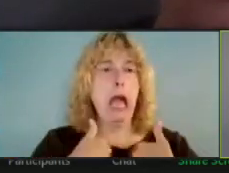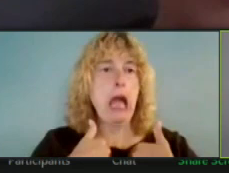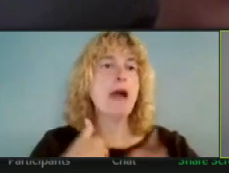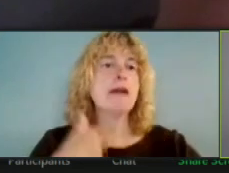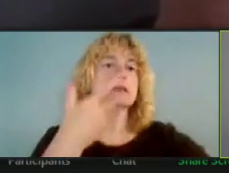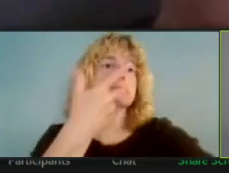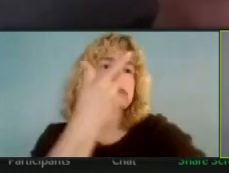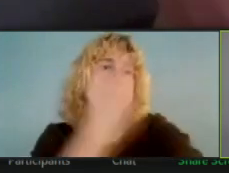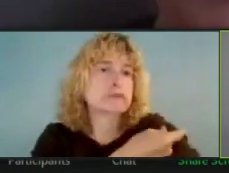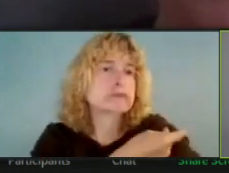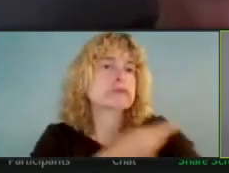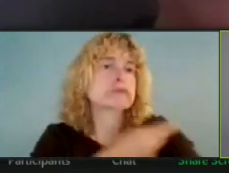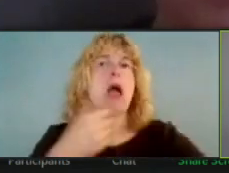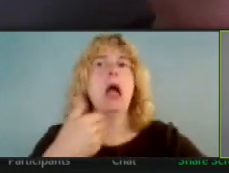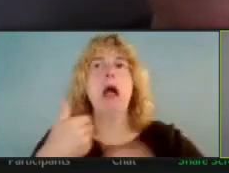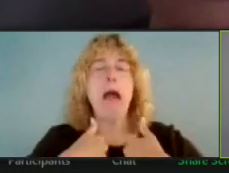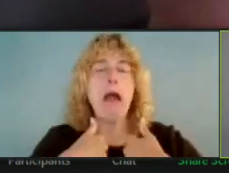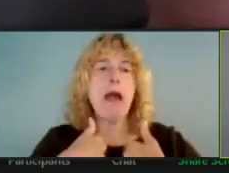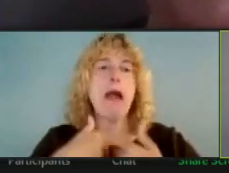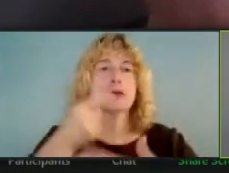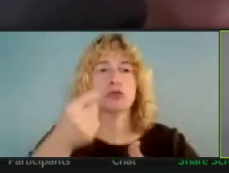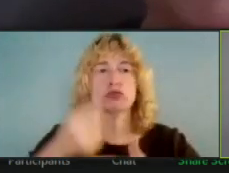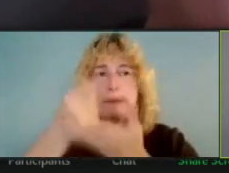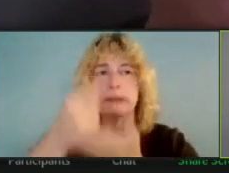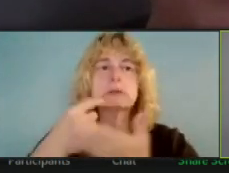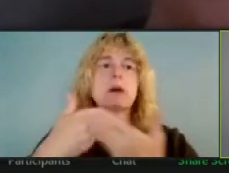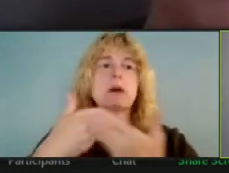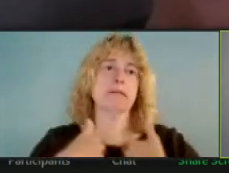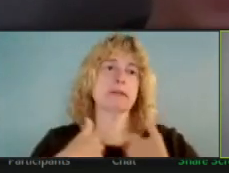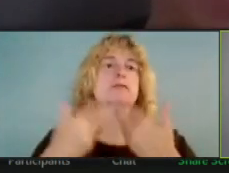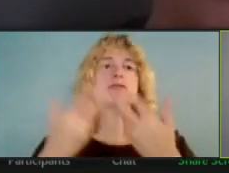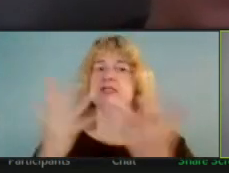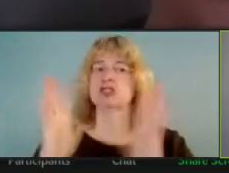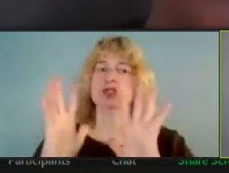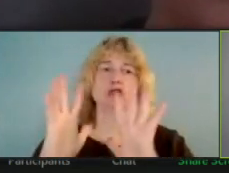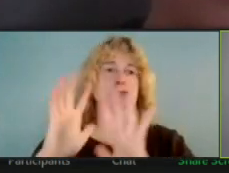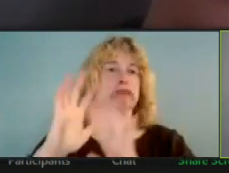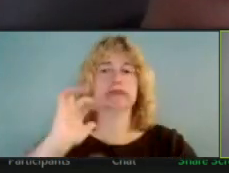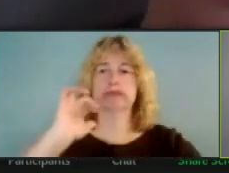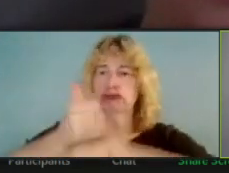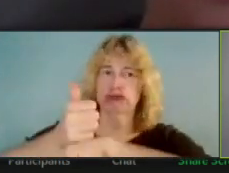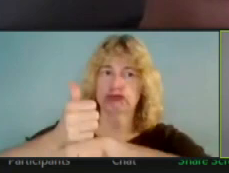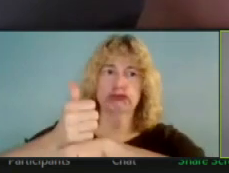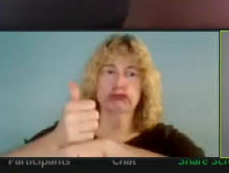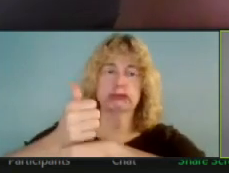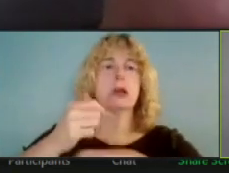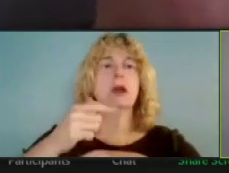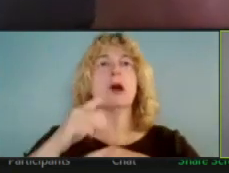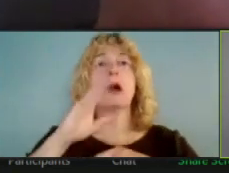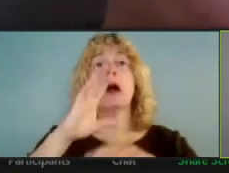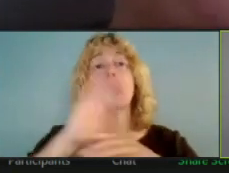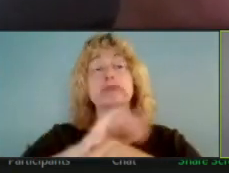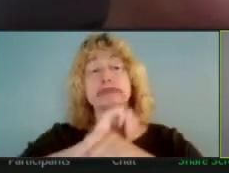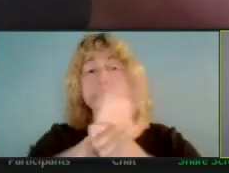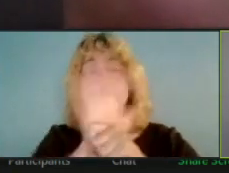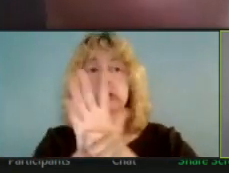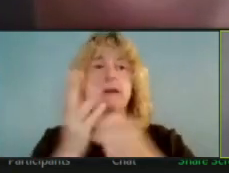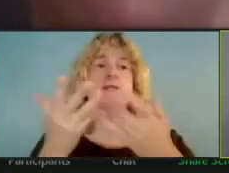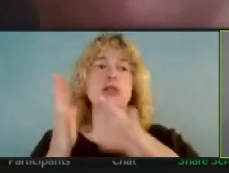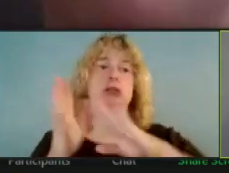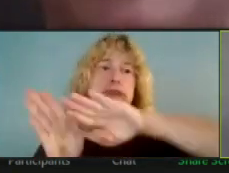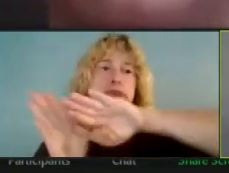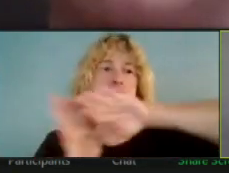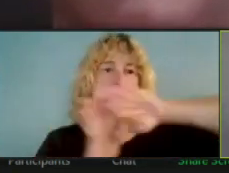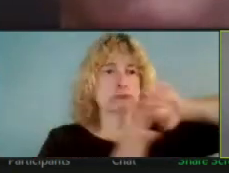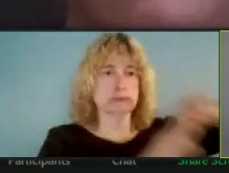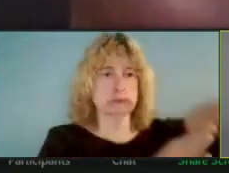vaccine or treatment, and that, this pandemic phase is behind us. So